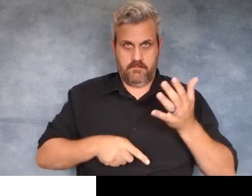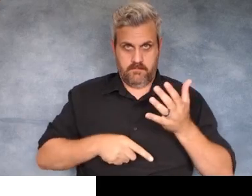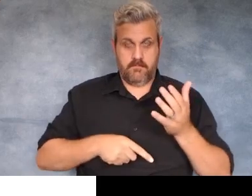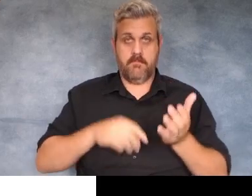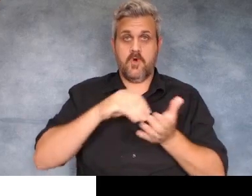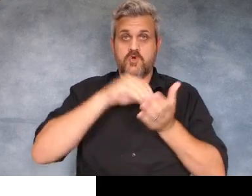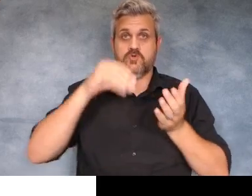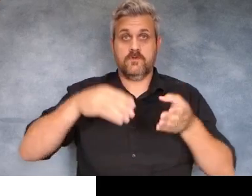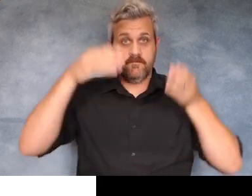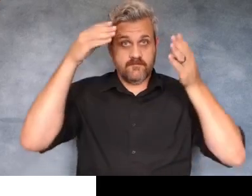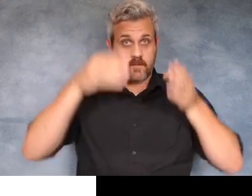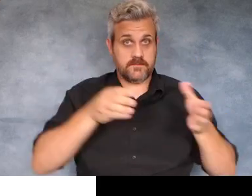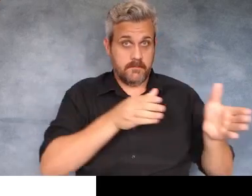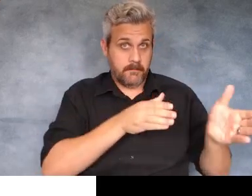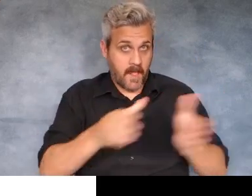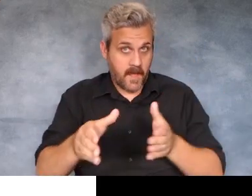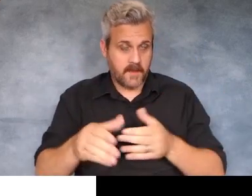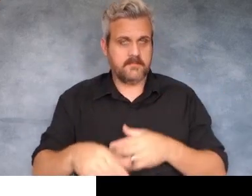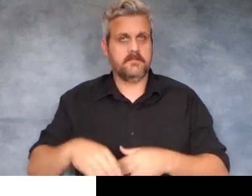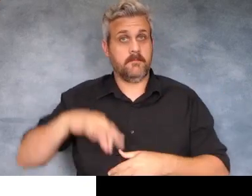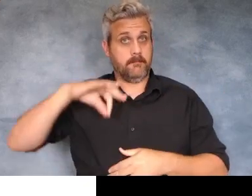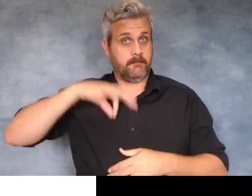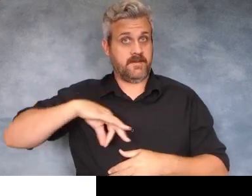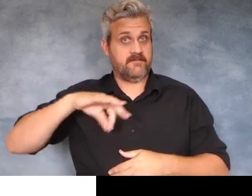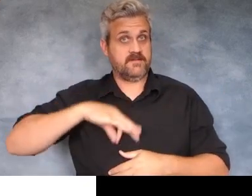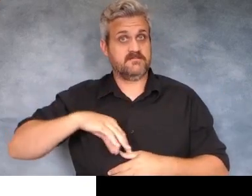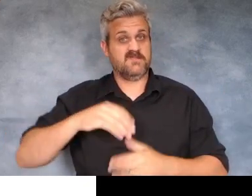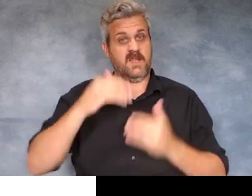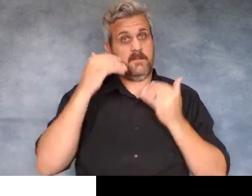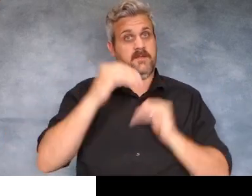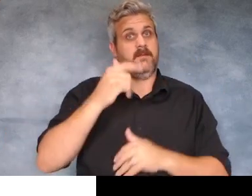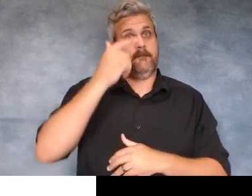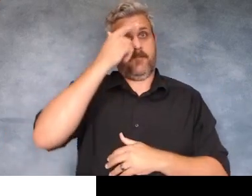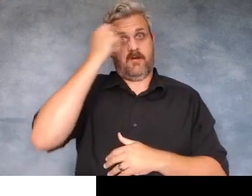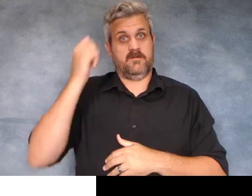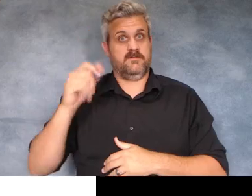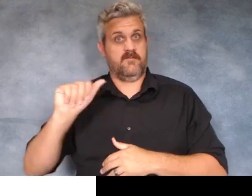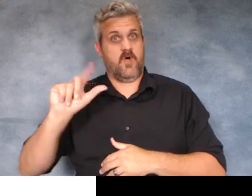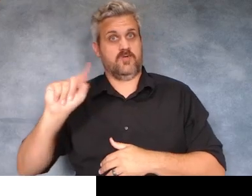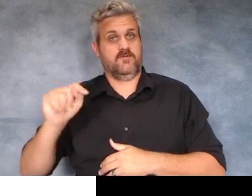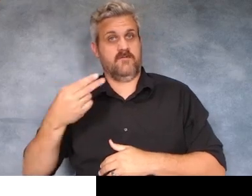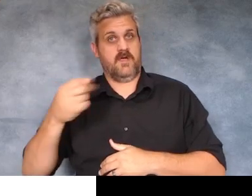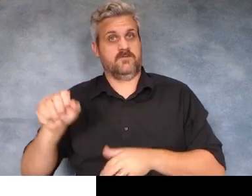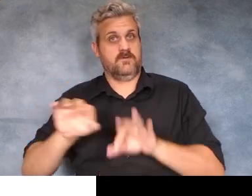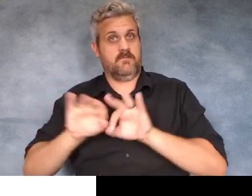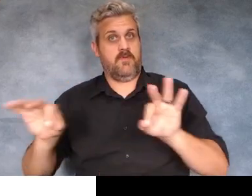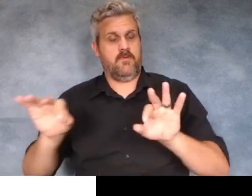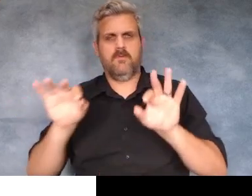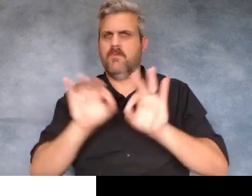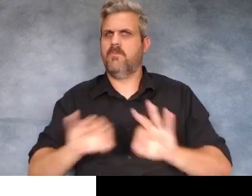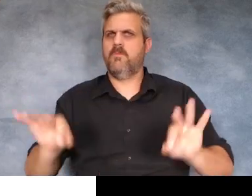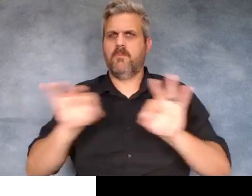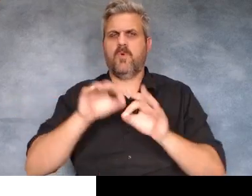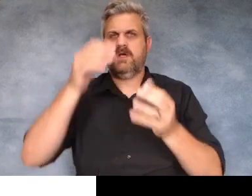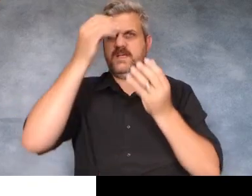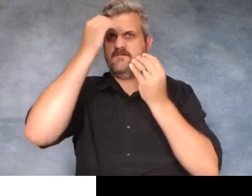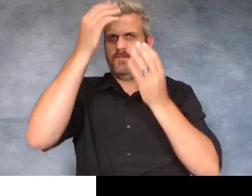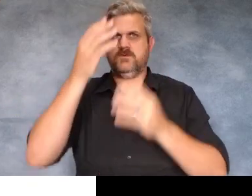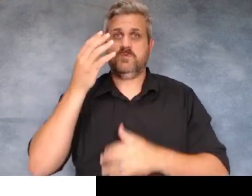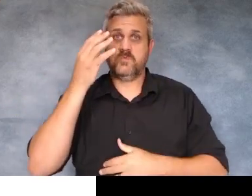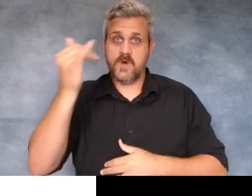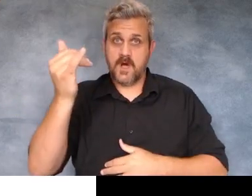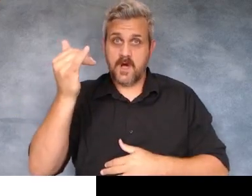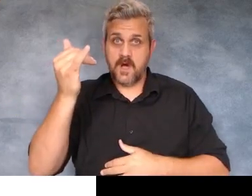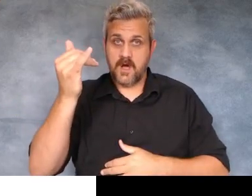planning, and the benefits and limitations of receiving an alternative high school diploma. Why is this information in this module important?